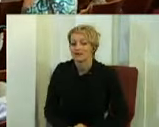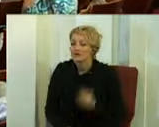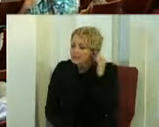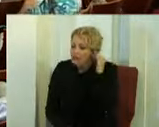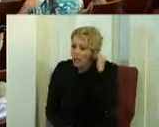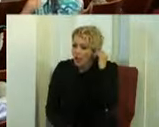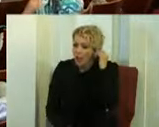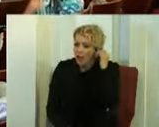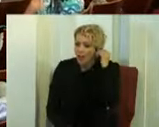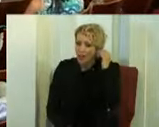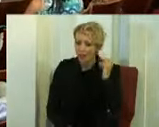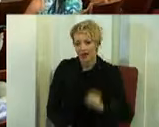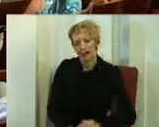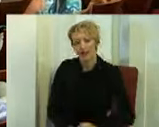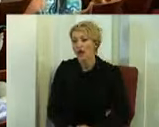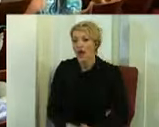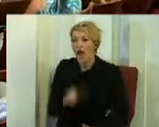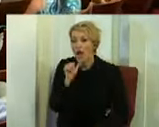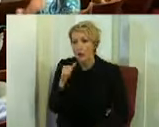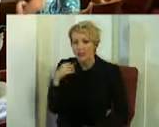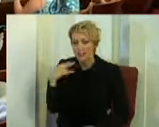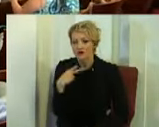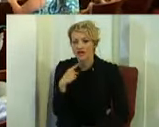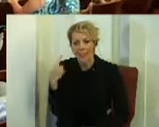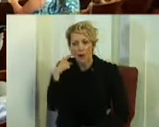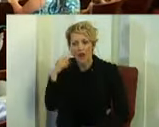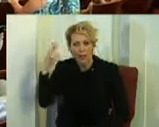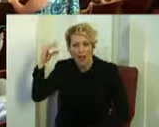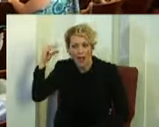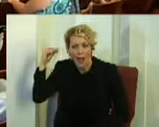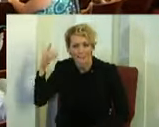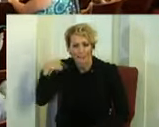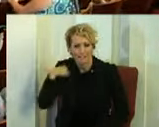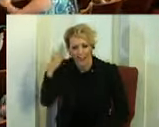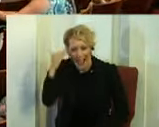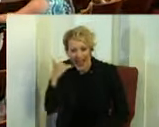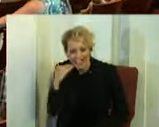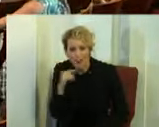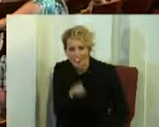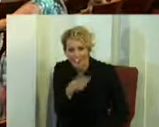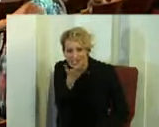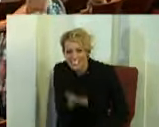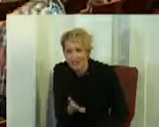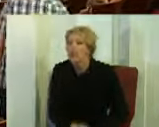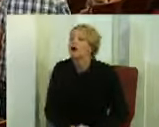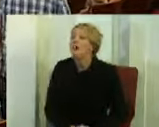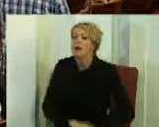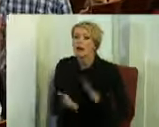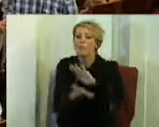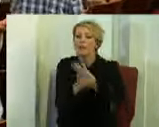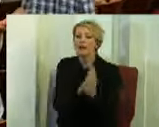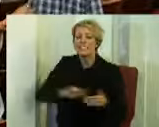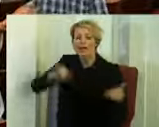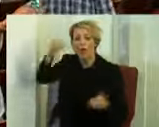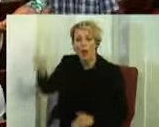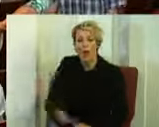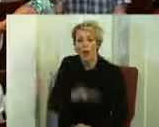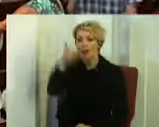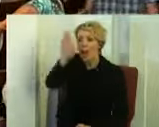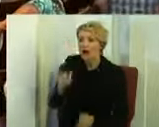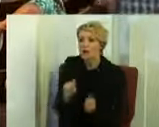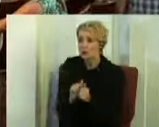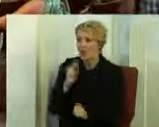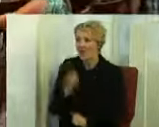It really was not the voices in my head. Let's turn to one another now and offer a sign of peace, a sign of welcome, as we affirm God is with us. God bless